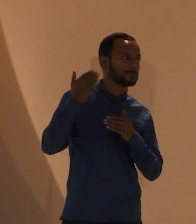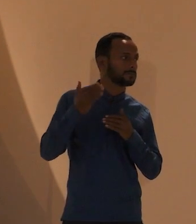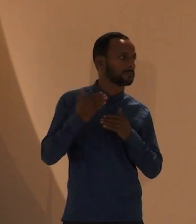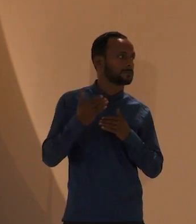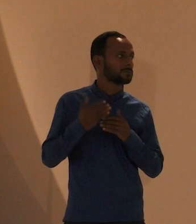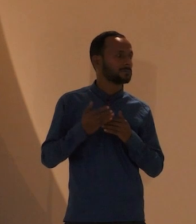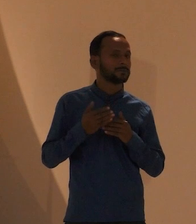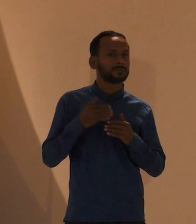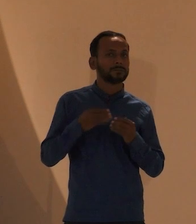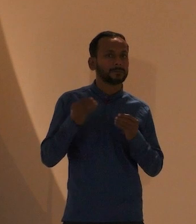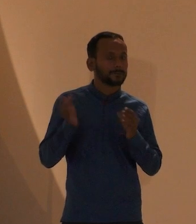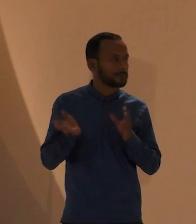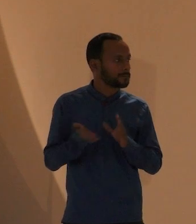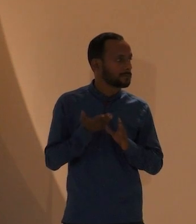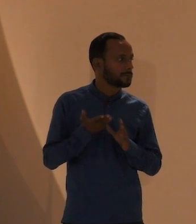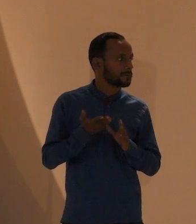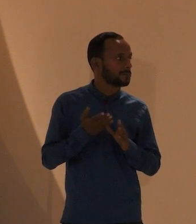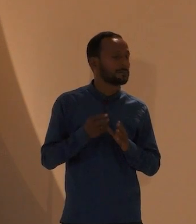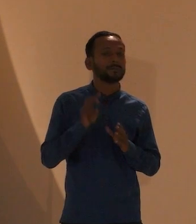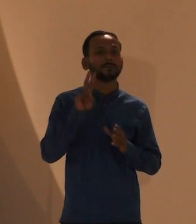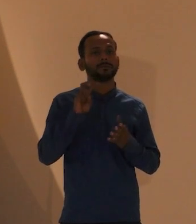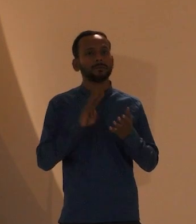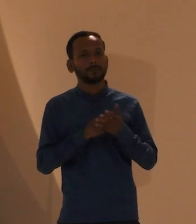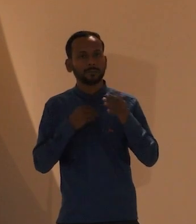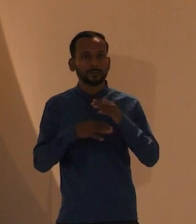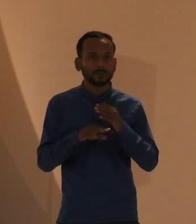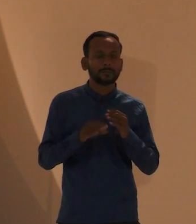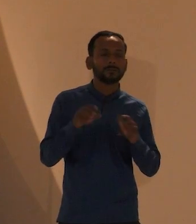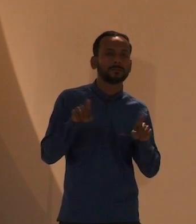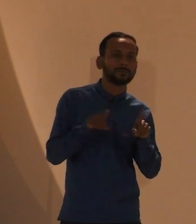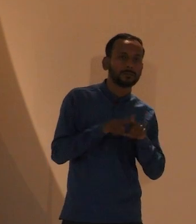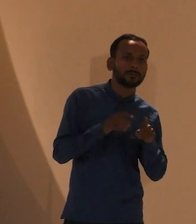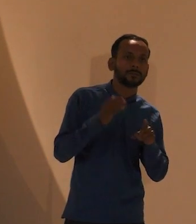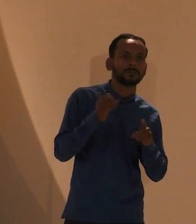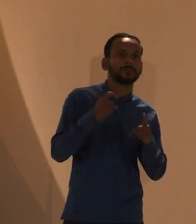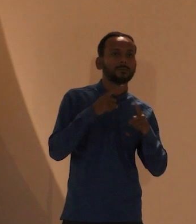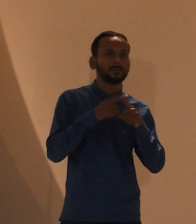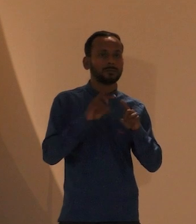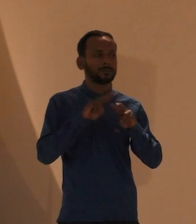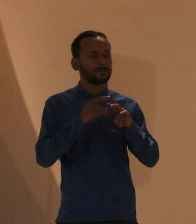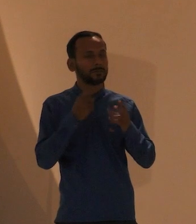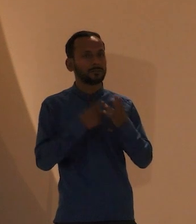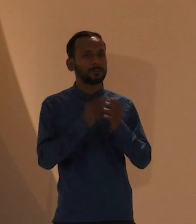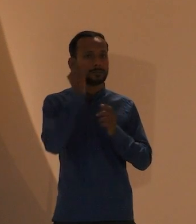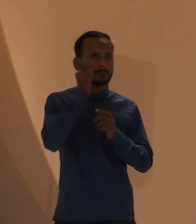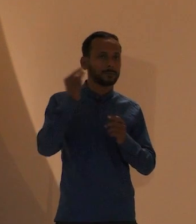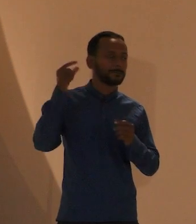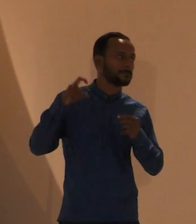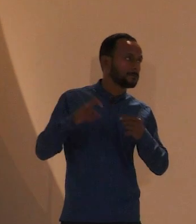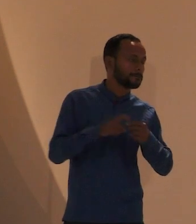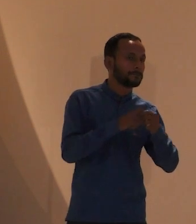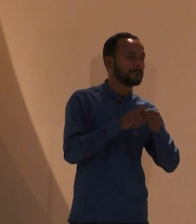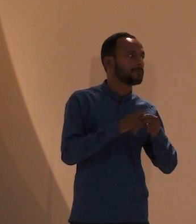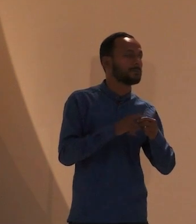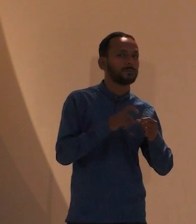now become the first Victoria Memorial Oxford University Press co-publication. And what is likely